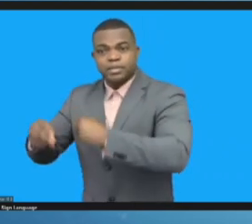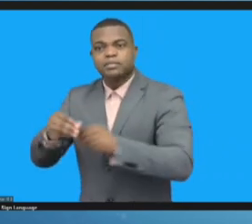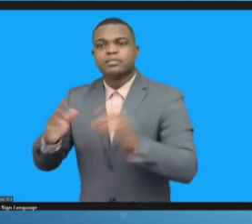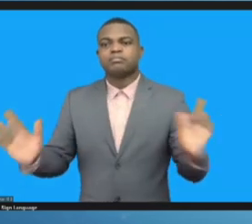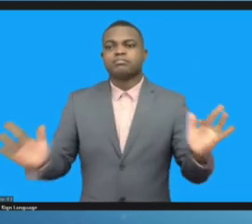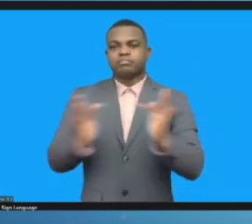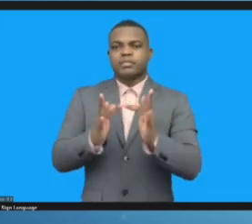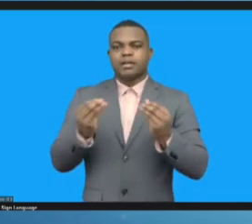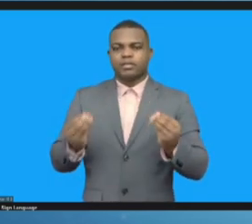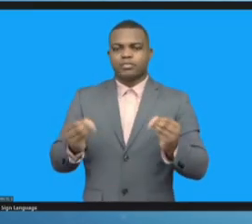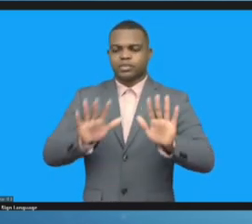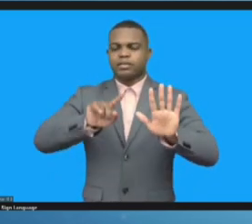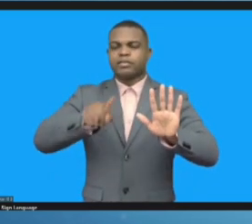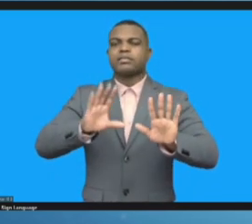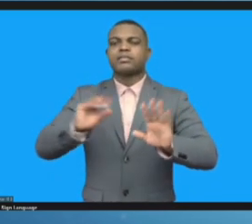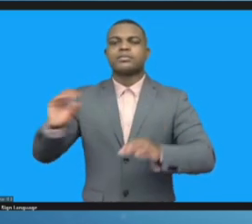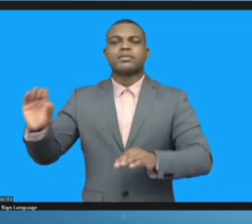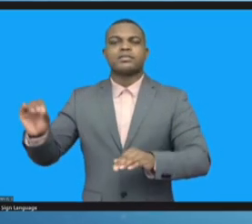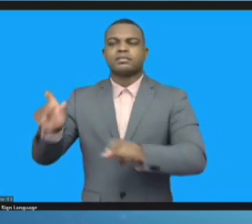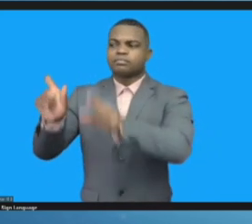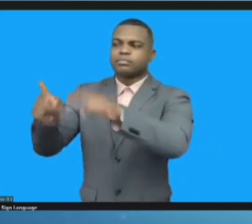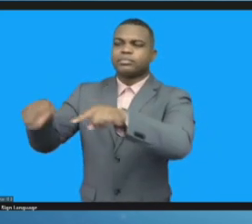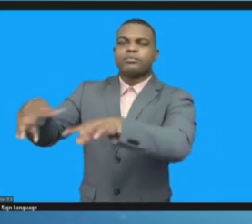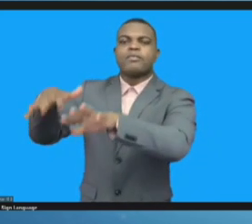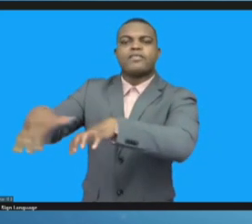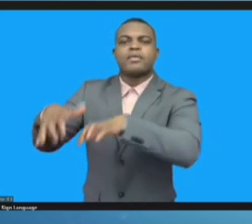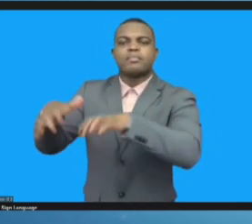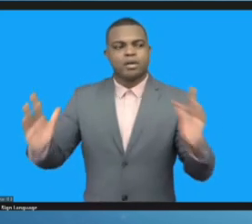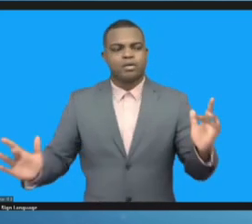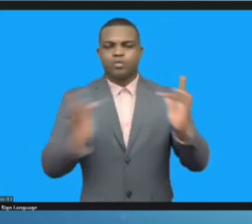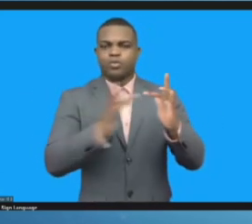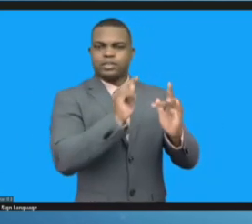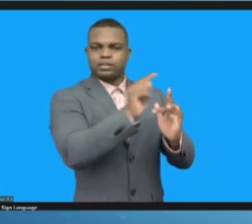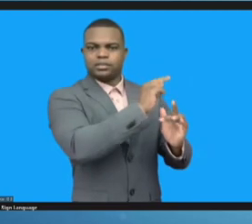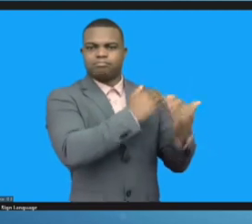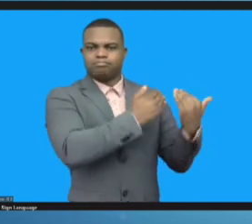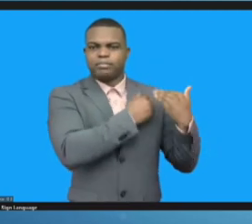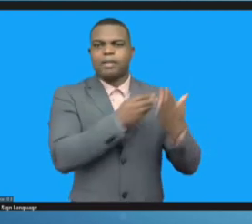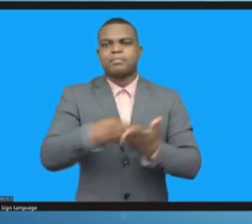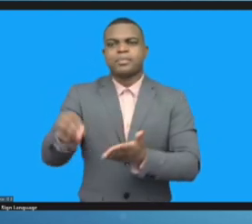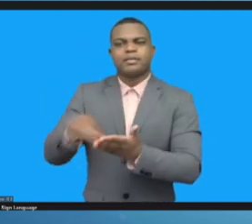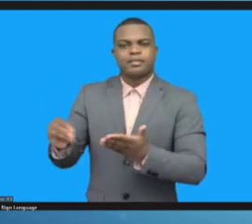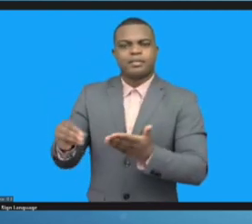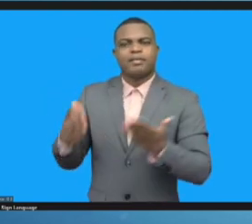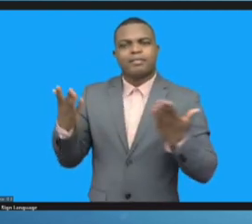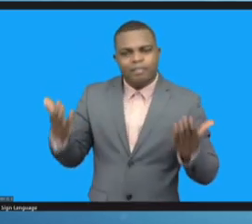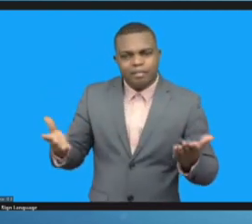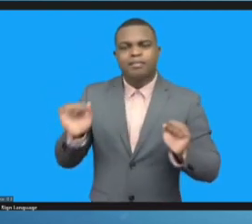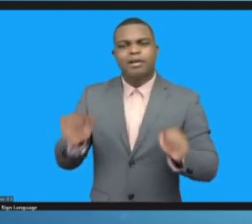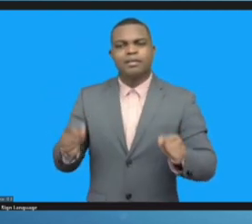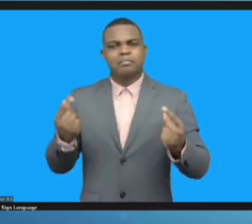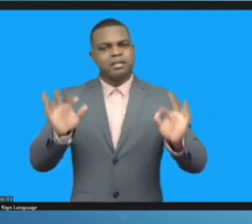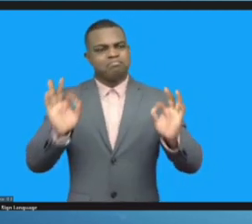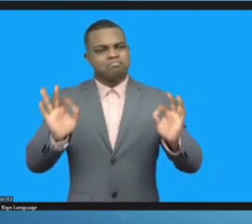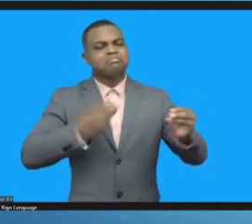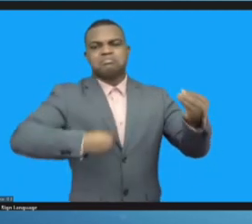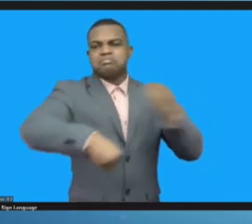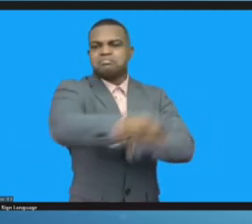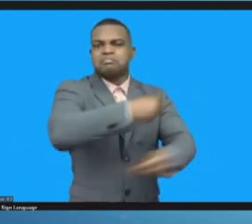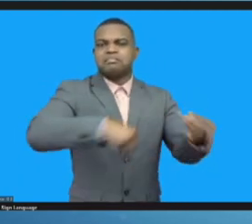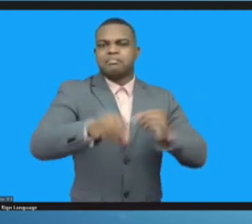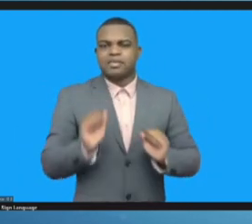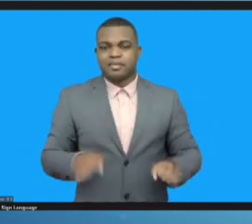going children. The Zindi Africa platform, with its network of 50,000 data scientists, is another notable